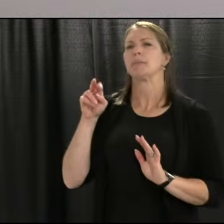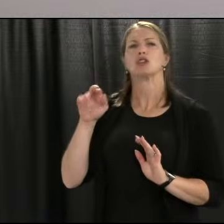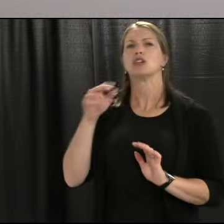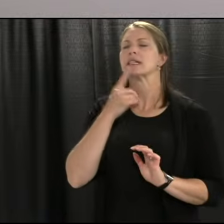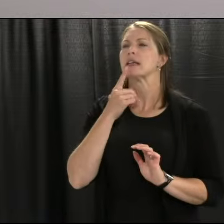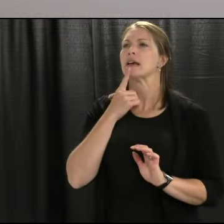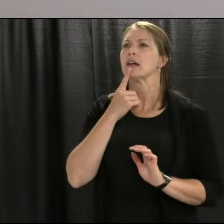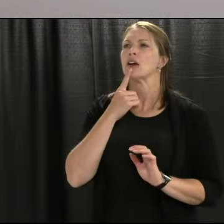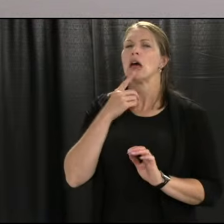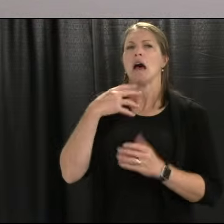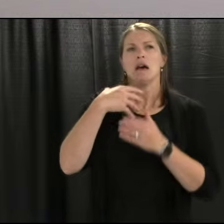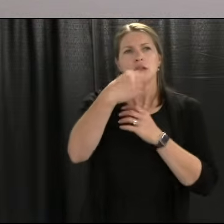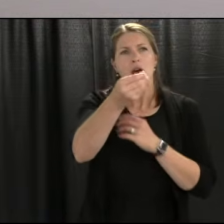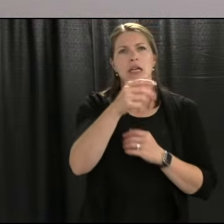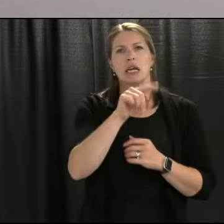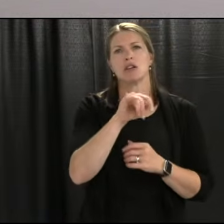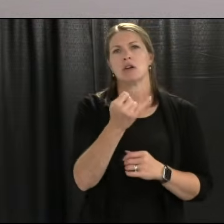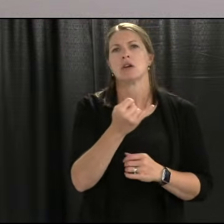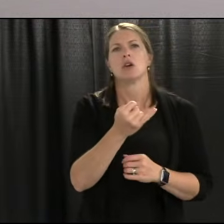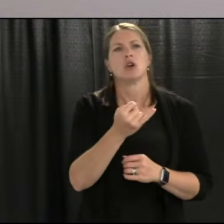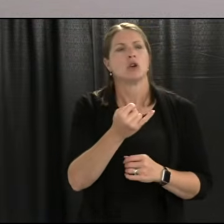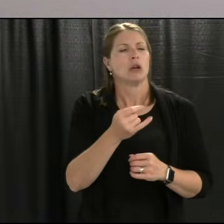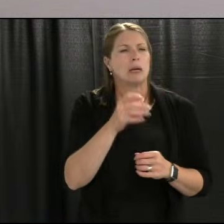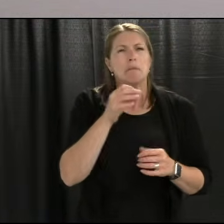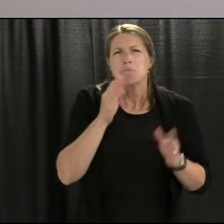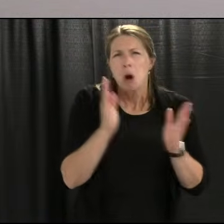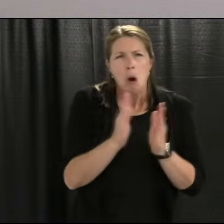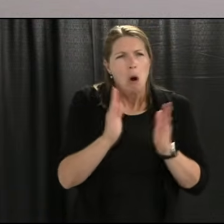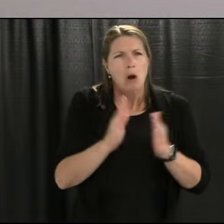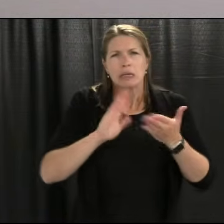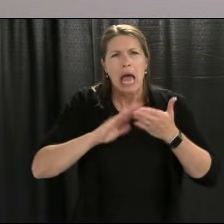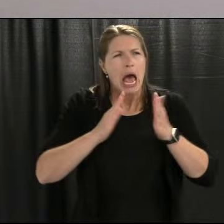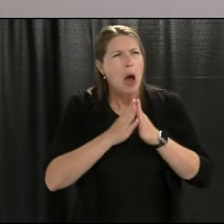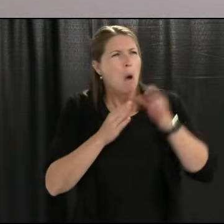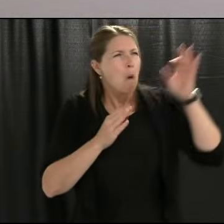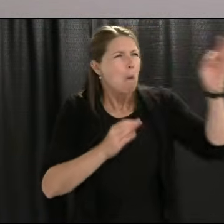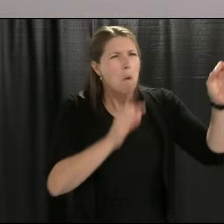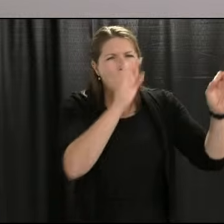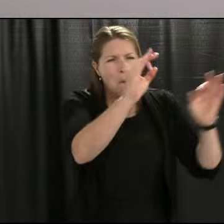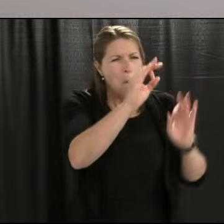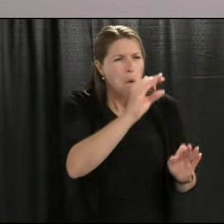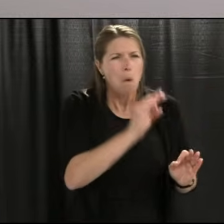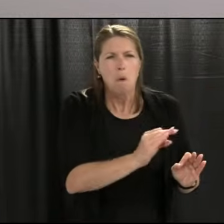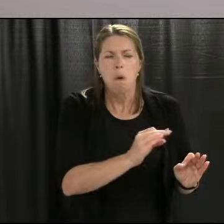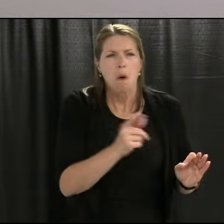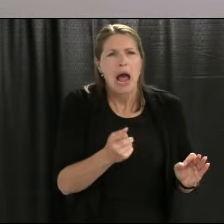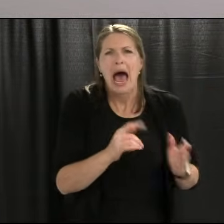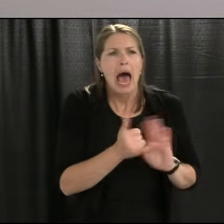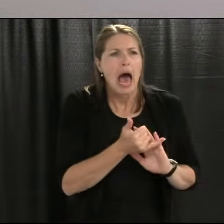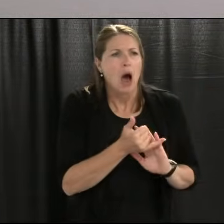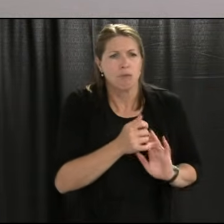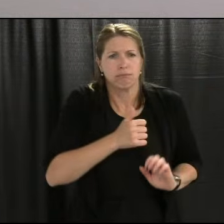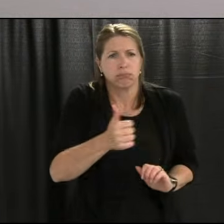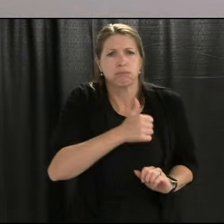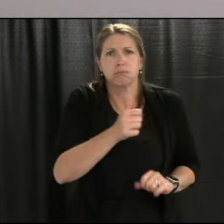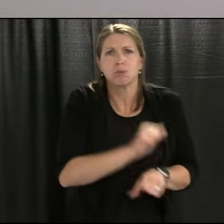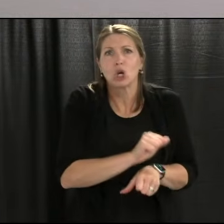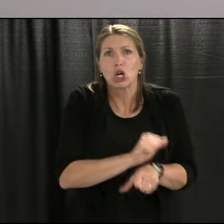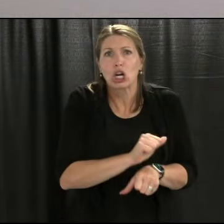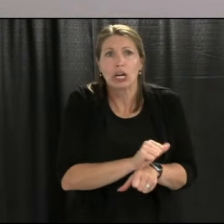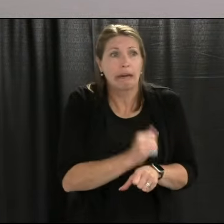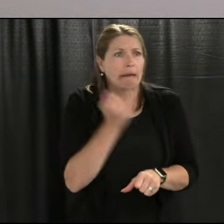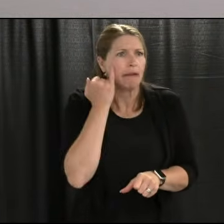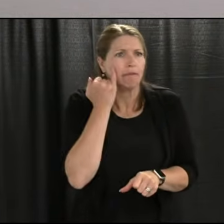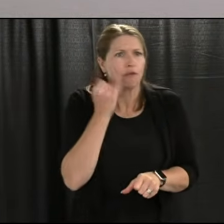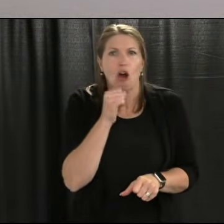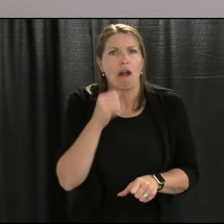of this province where Yeah, that's so we're going to have to work with people. I mean, there is a bit of a learning curve to this. I think over the next couple of days, we'll be